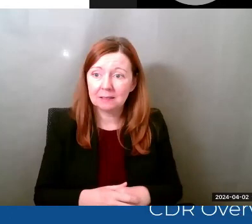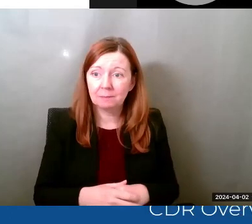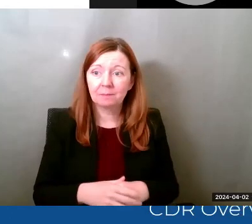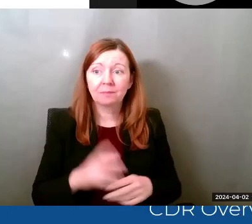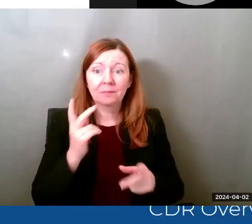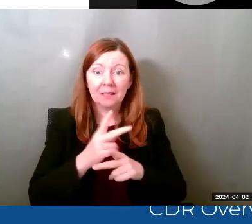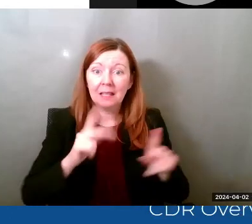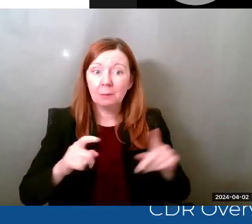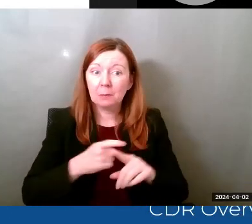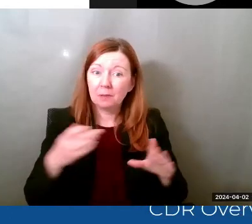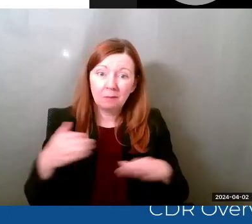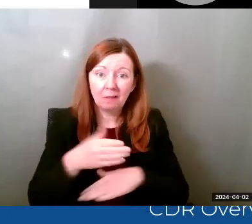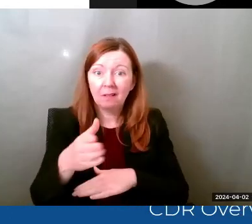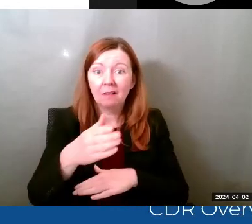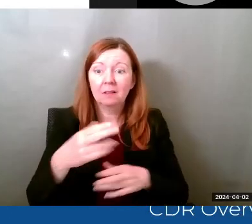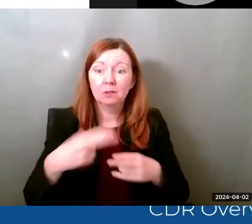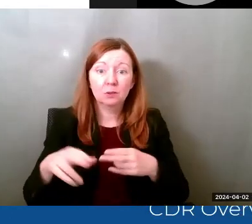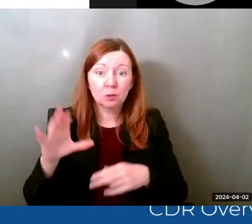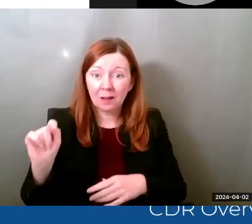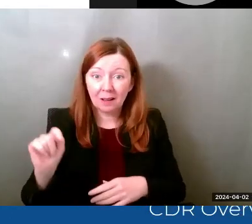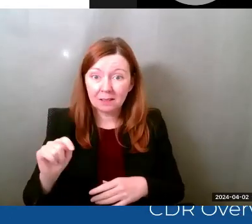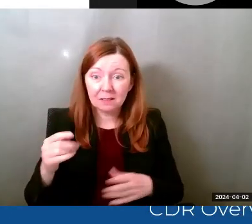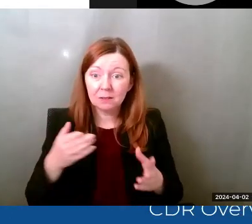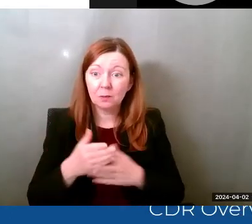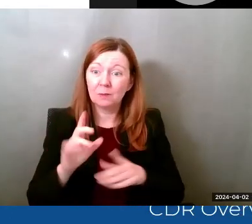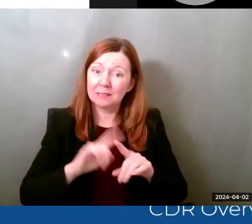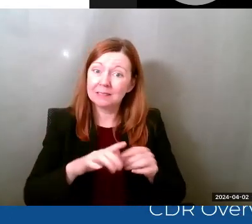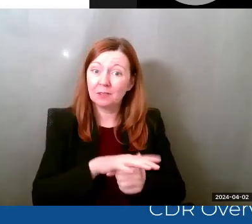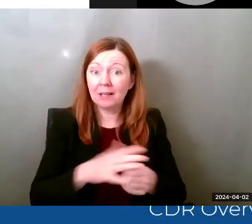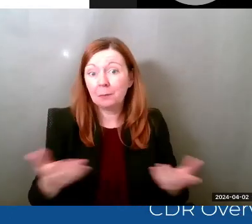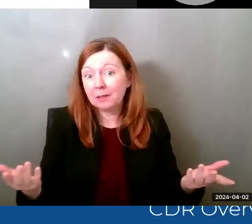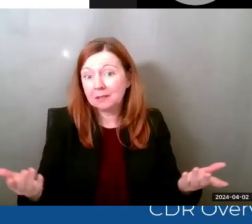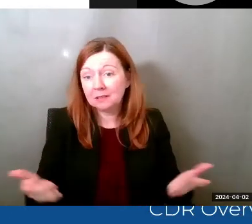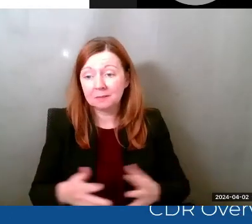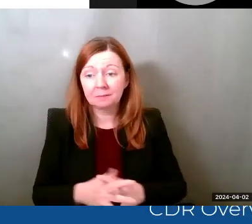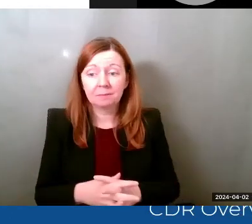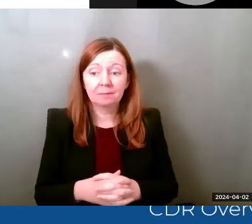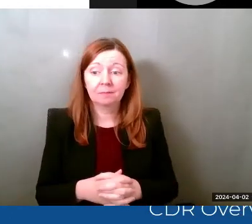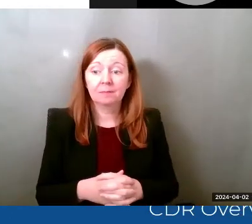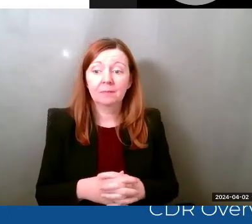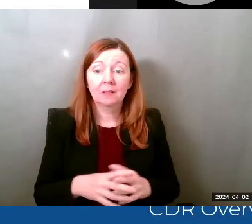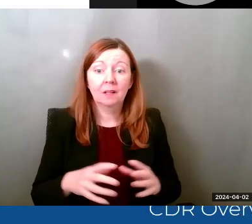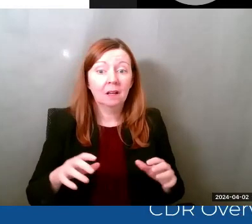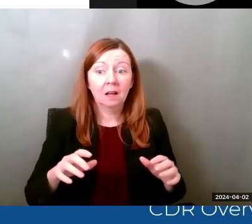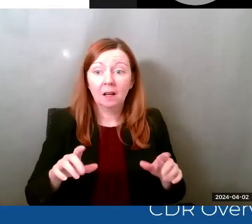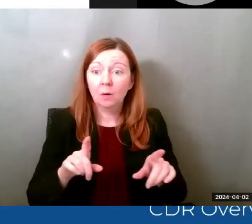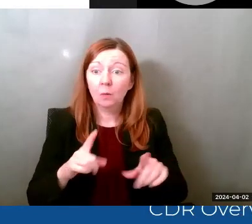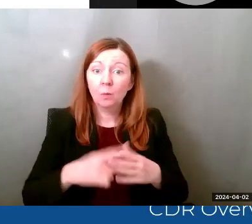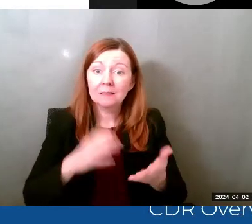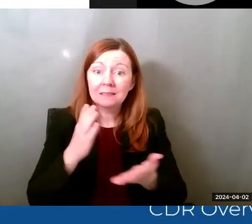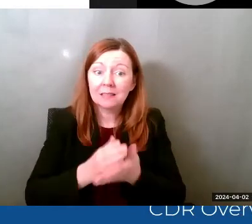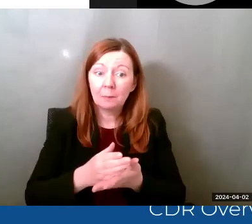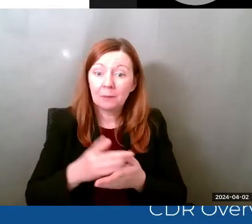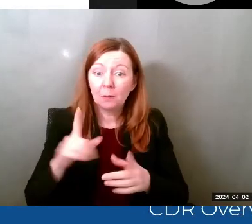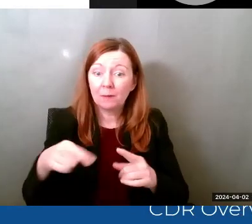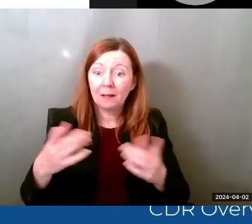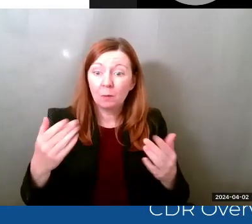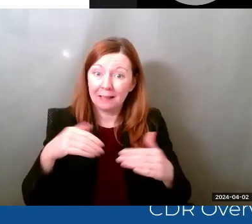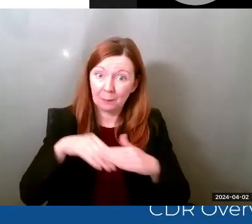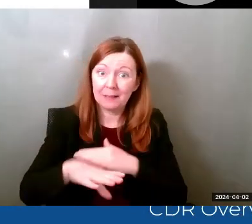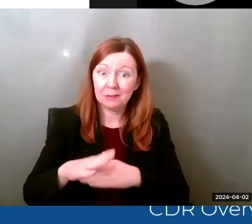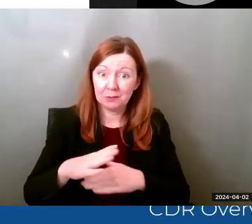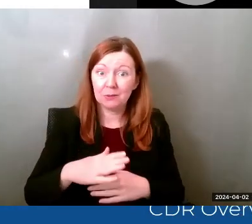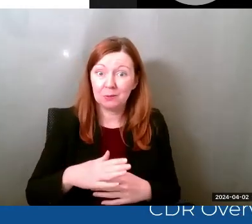keep the people from cutting through, doing shortcuts through these different neighborhoods. And the other thing is, what is stopping them from when they want to come